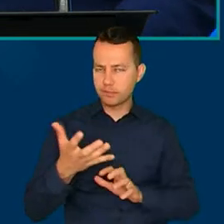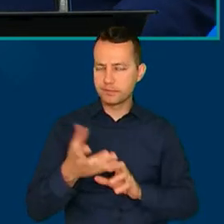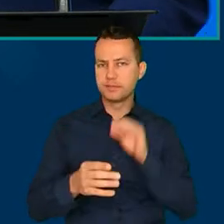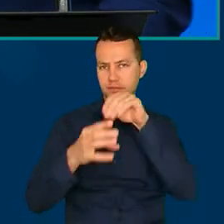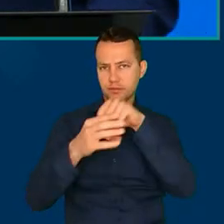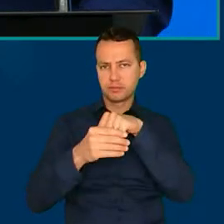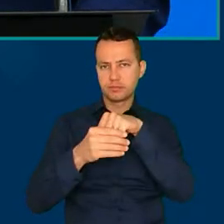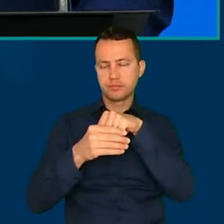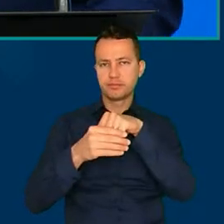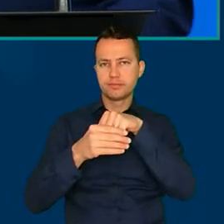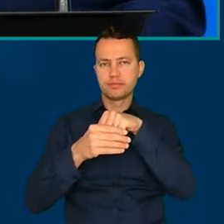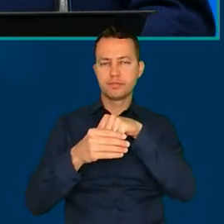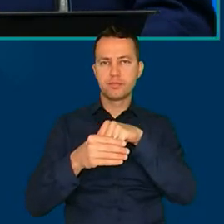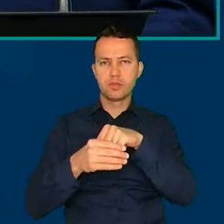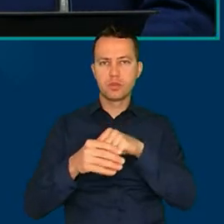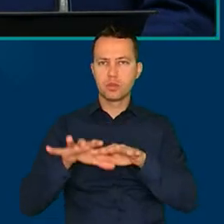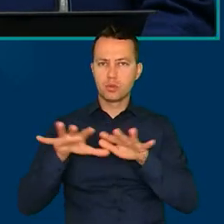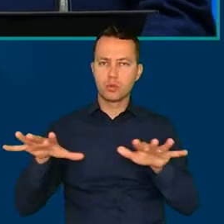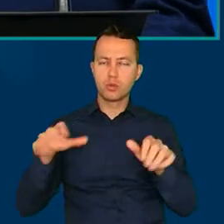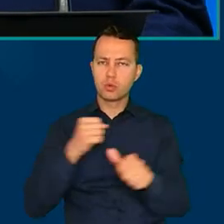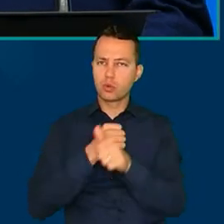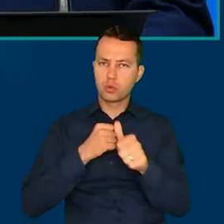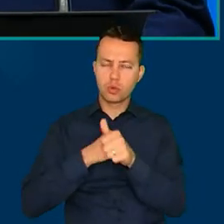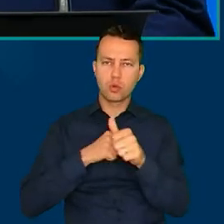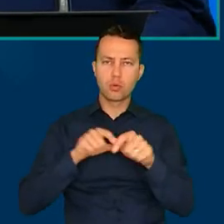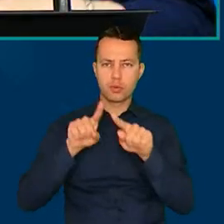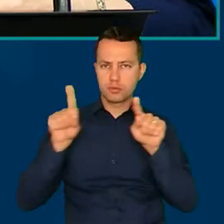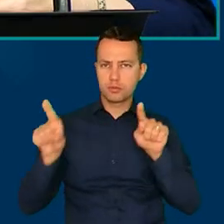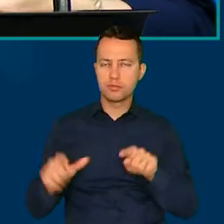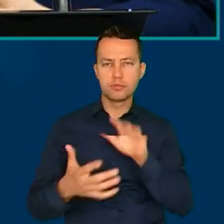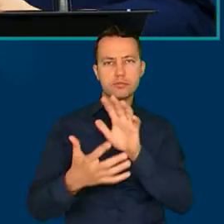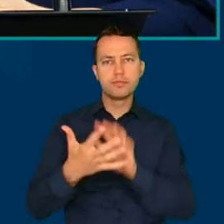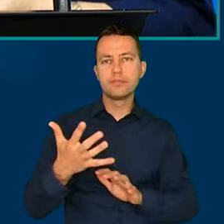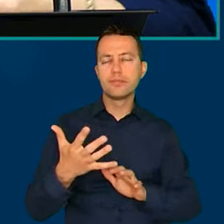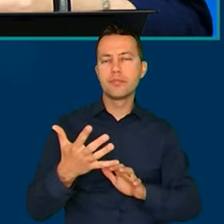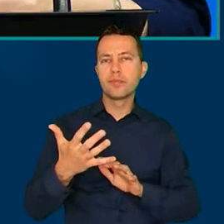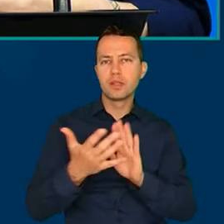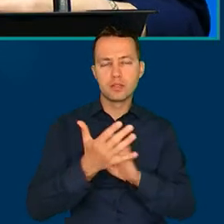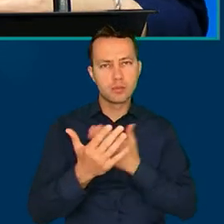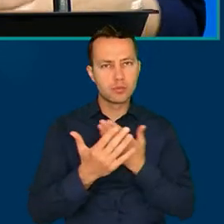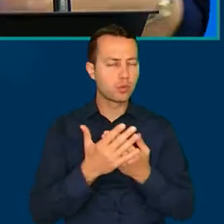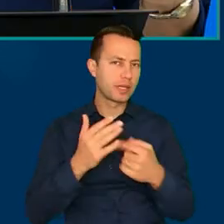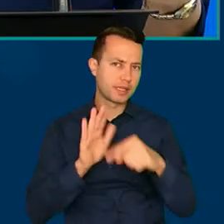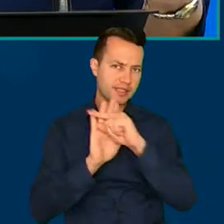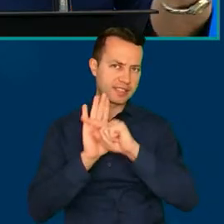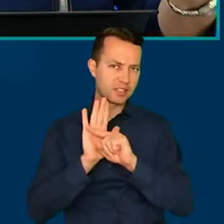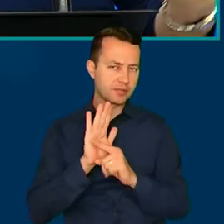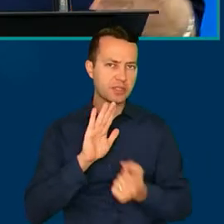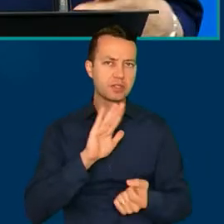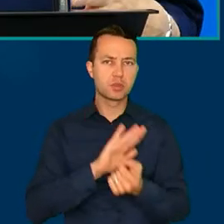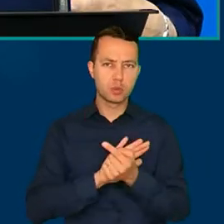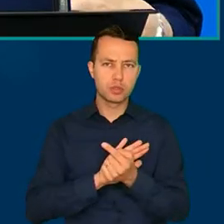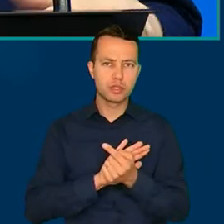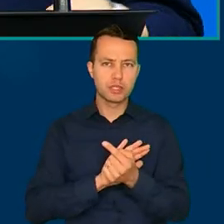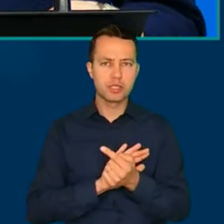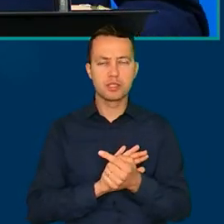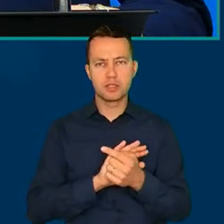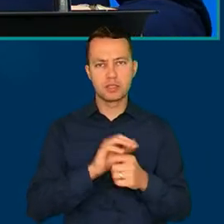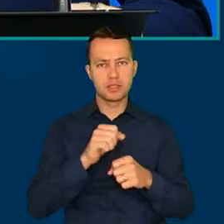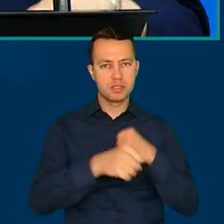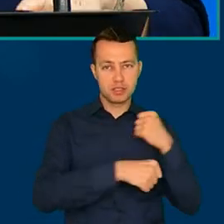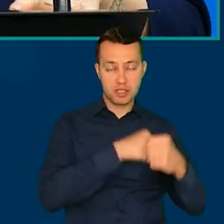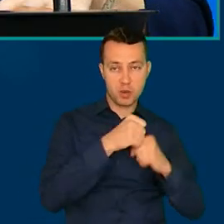effects. In the document, in descriptive language, we often say that an enterprise's